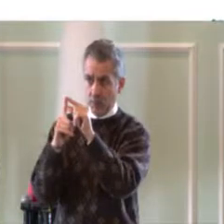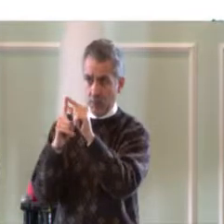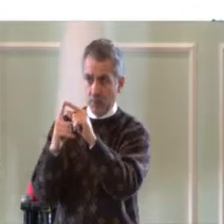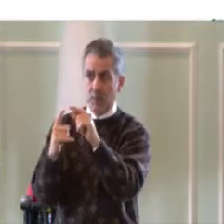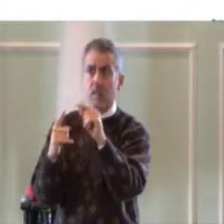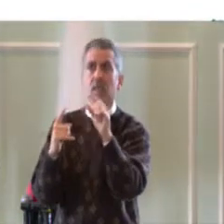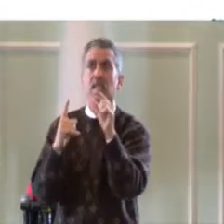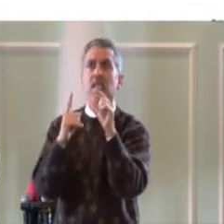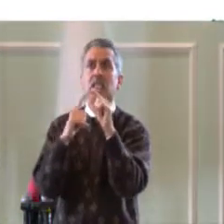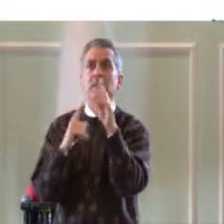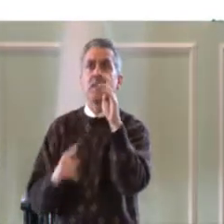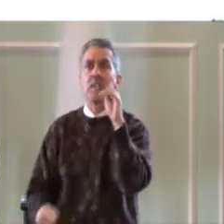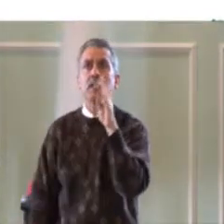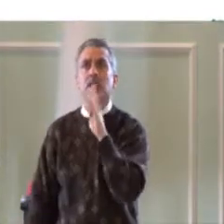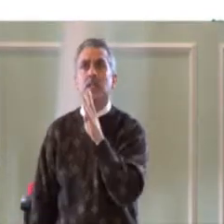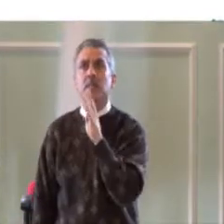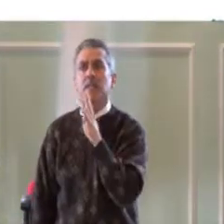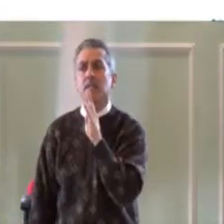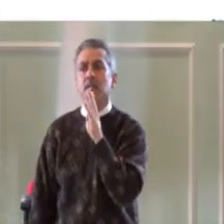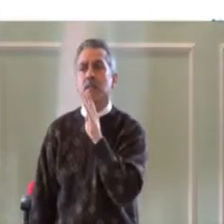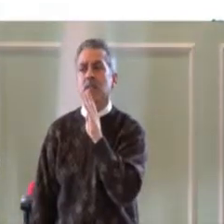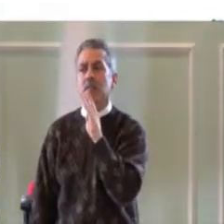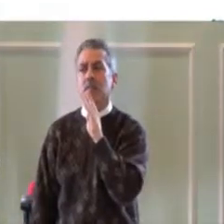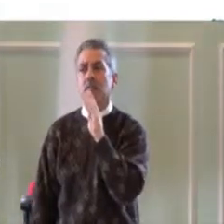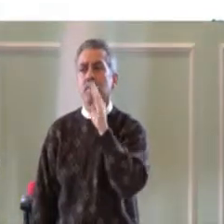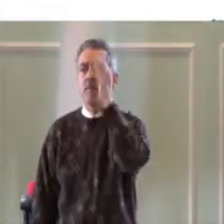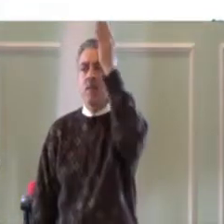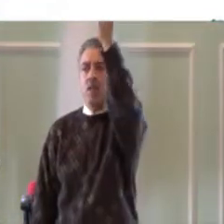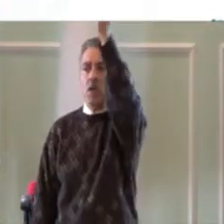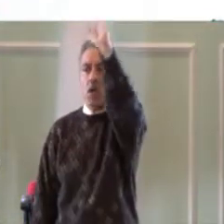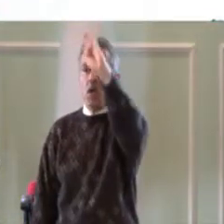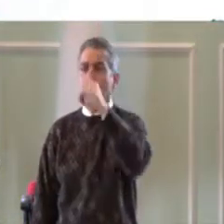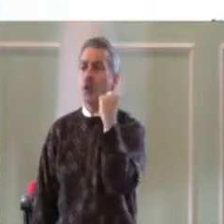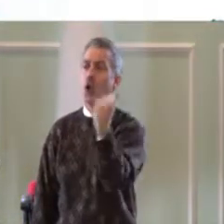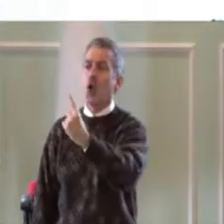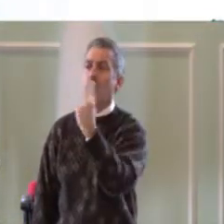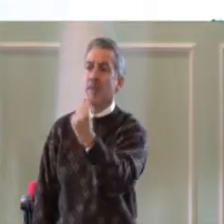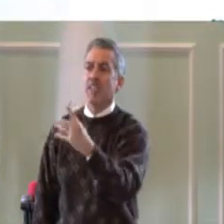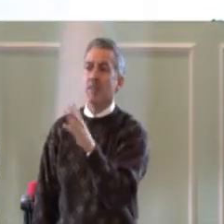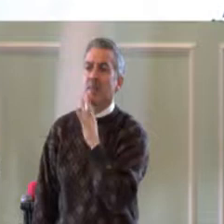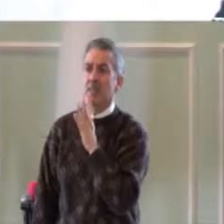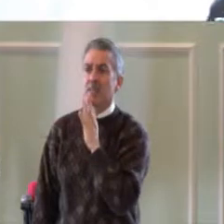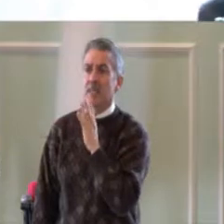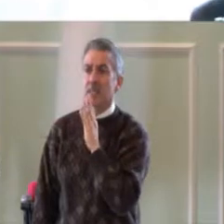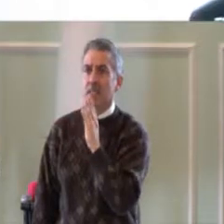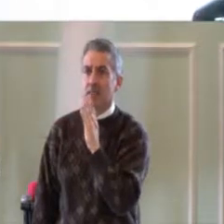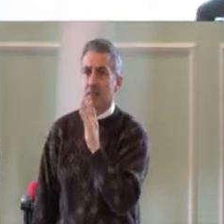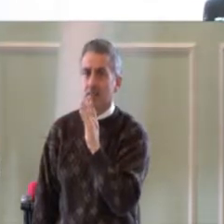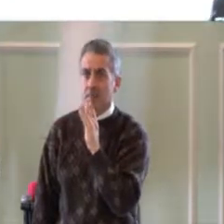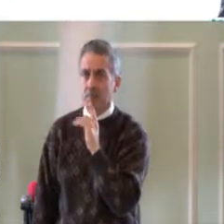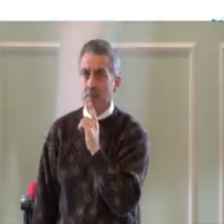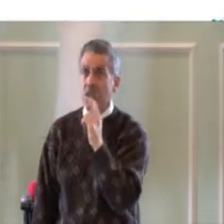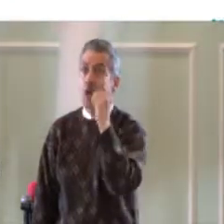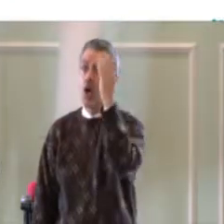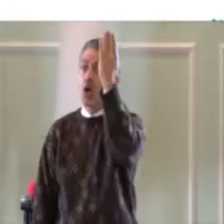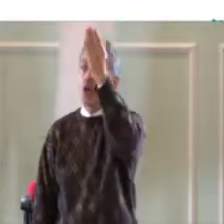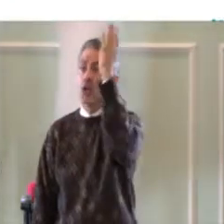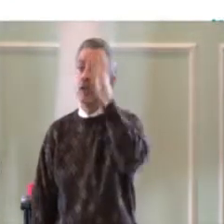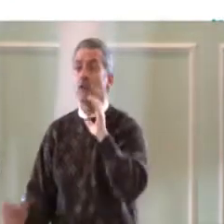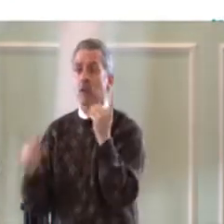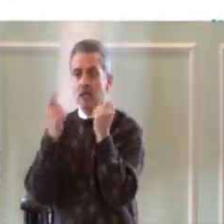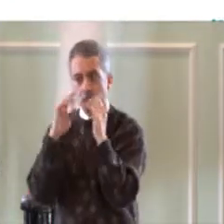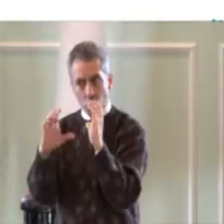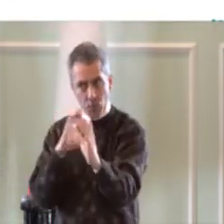speaks. God is always speaking. God is always trying to communicate